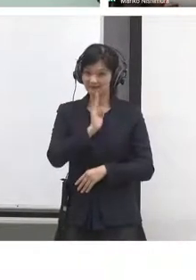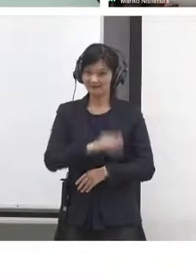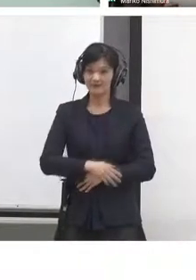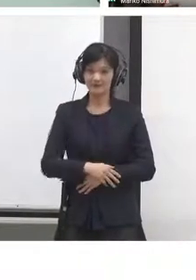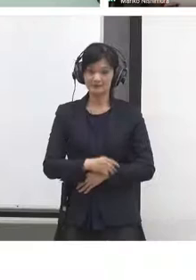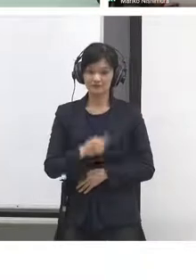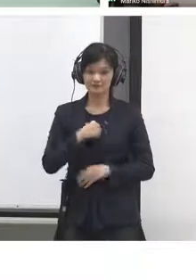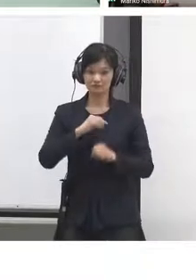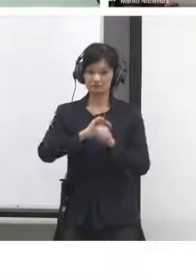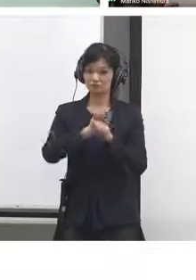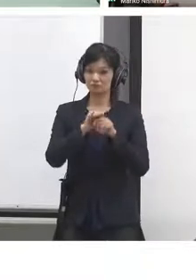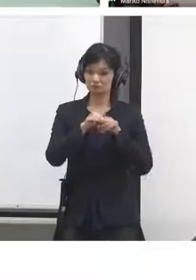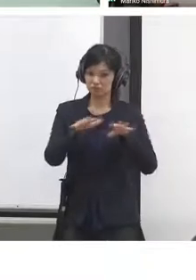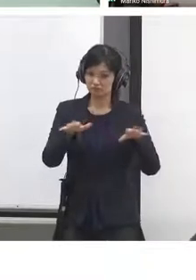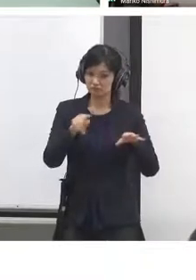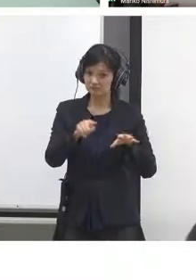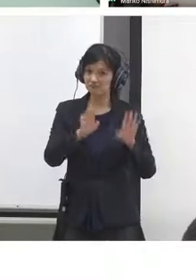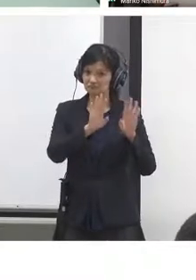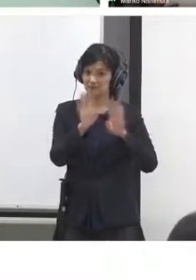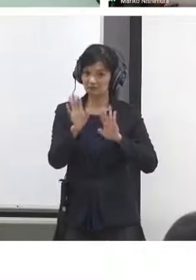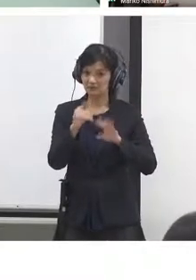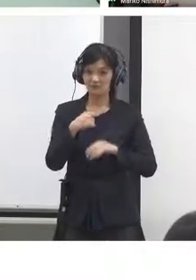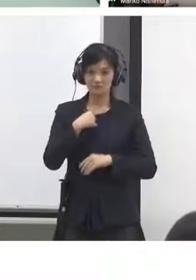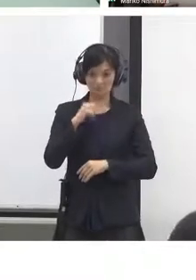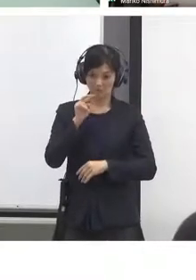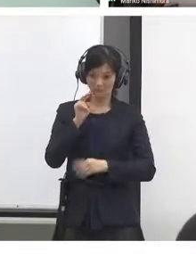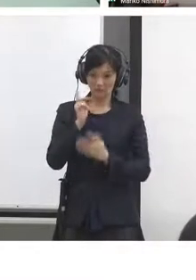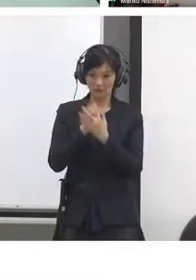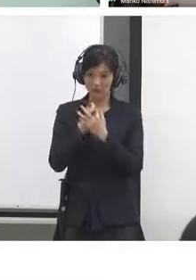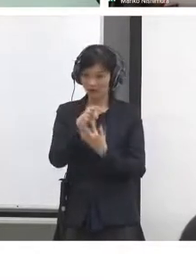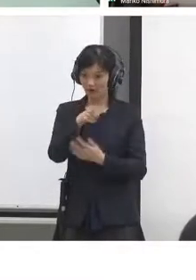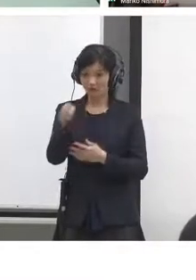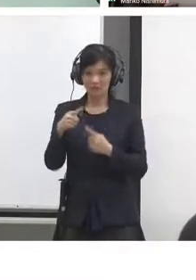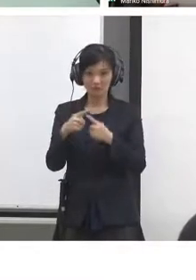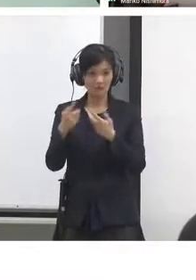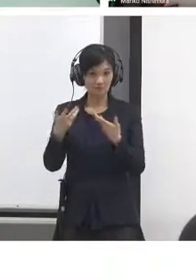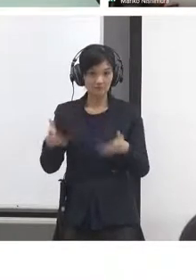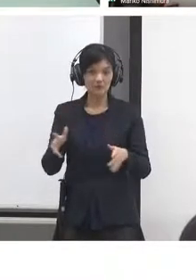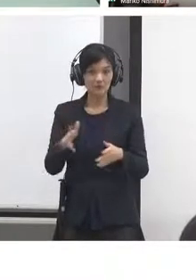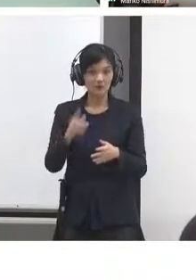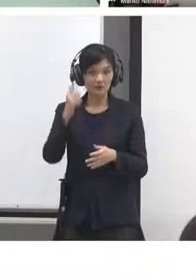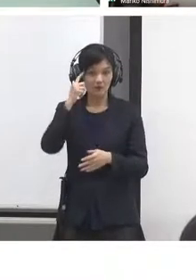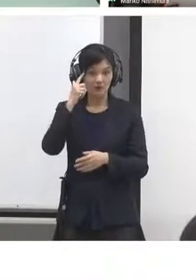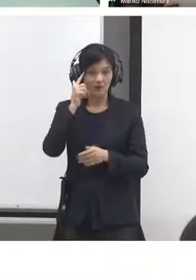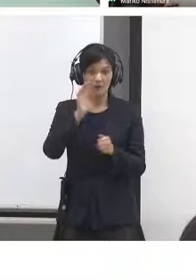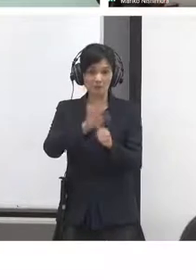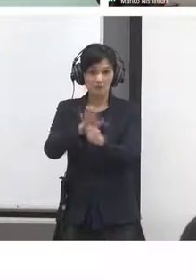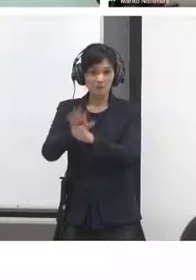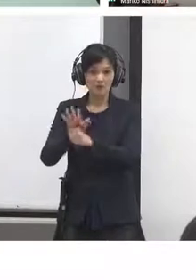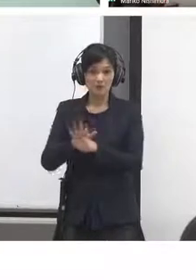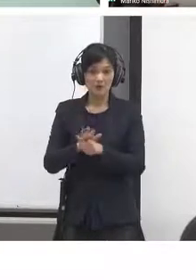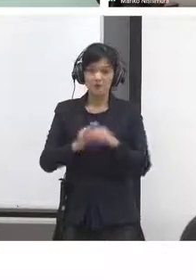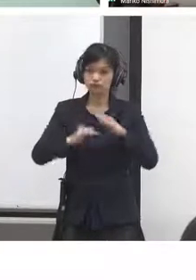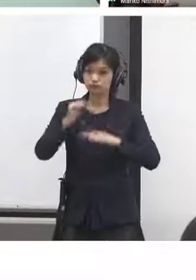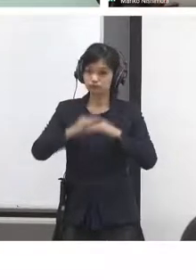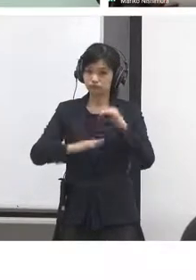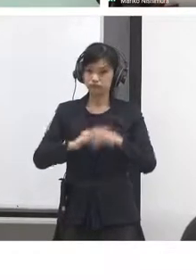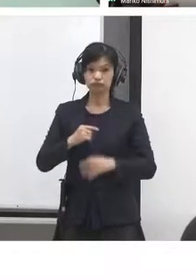help and started to take actions. So I think this is a very good example, just like at the very